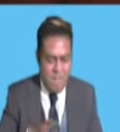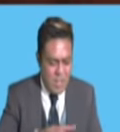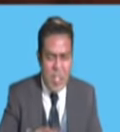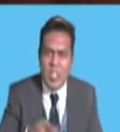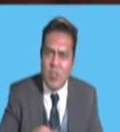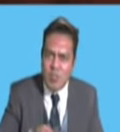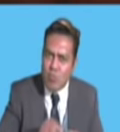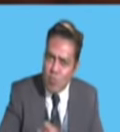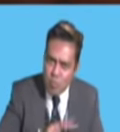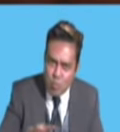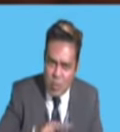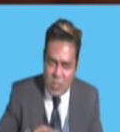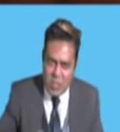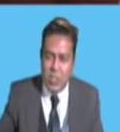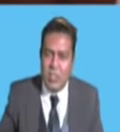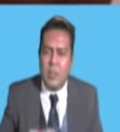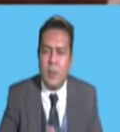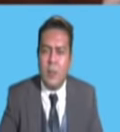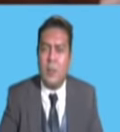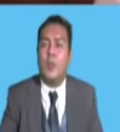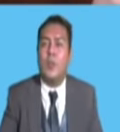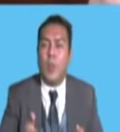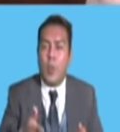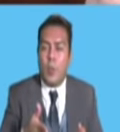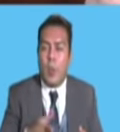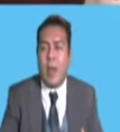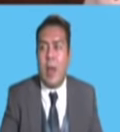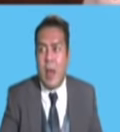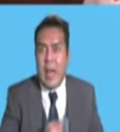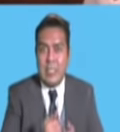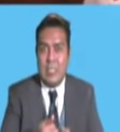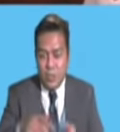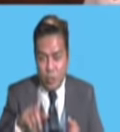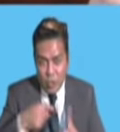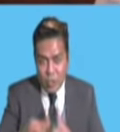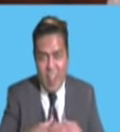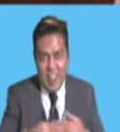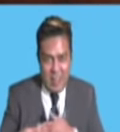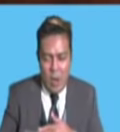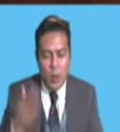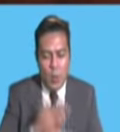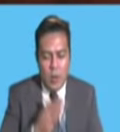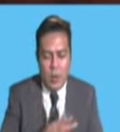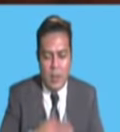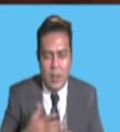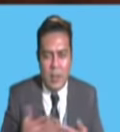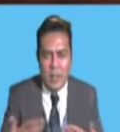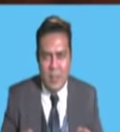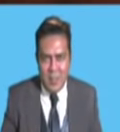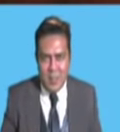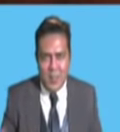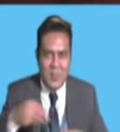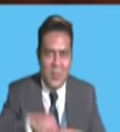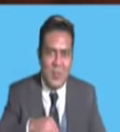was developed to assist traditional leaders to handle these issues and to evolve how they assume their role as traditional leaders.